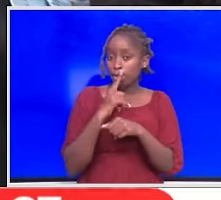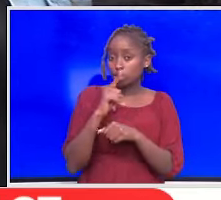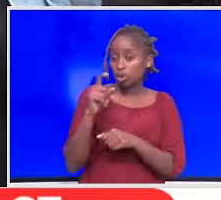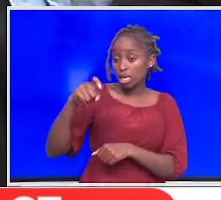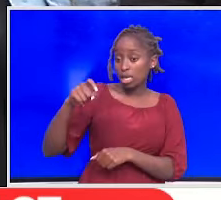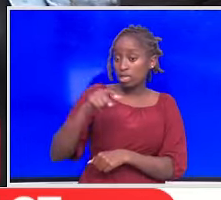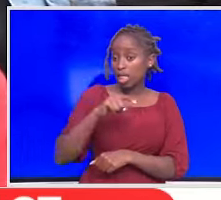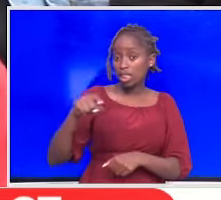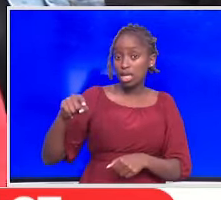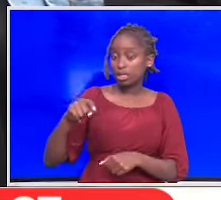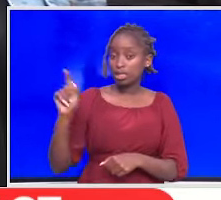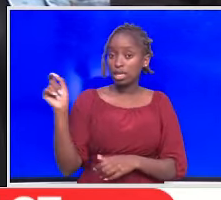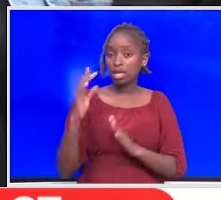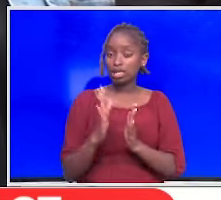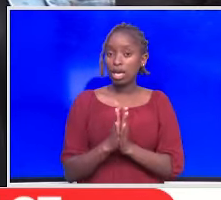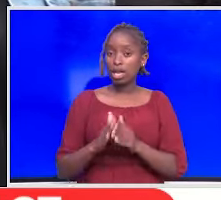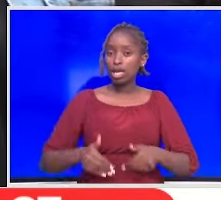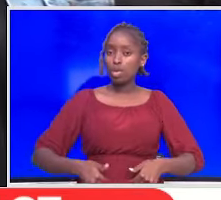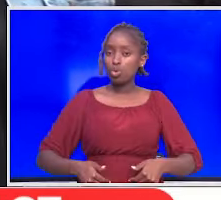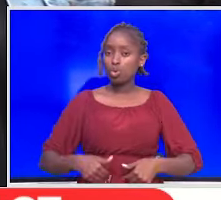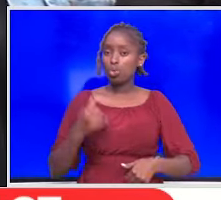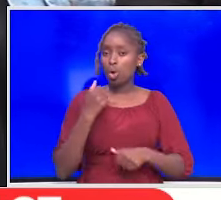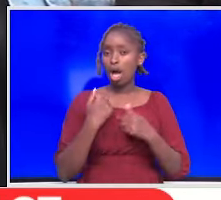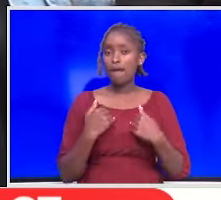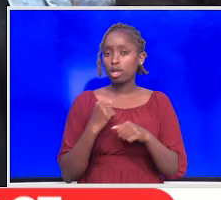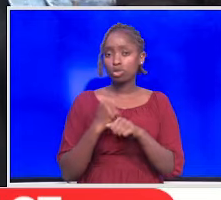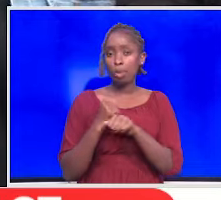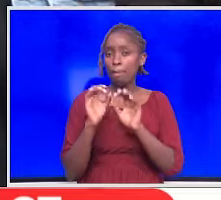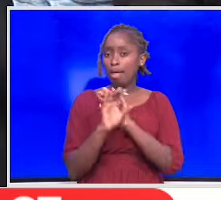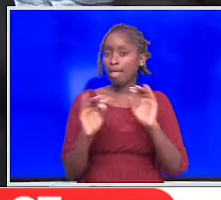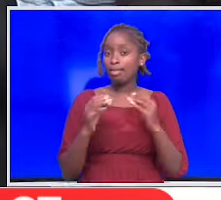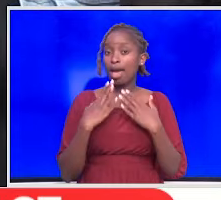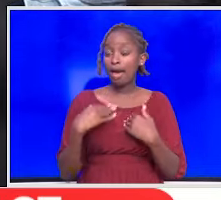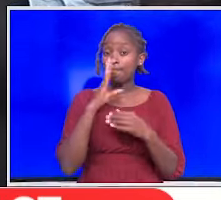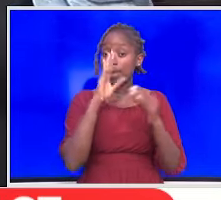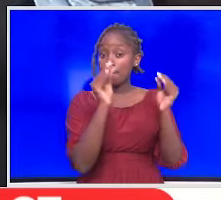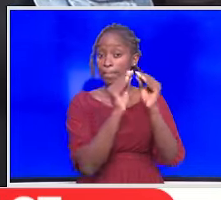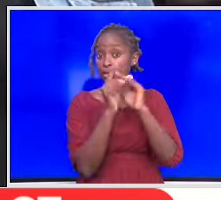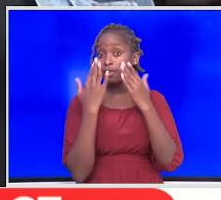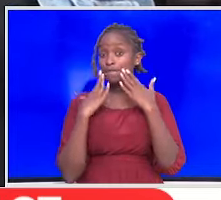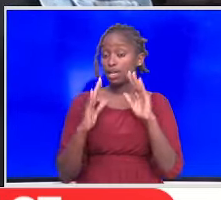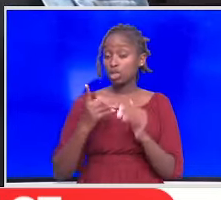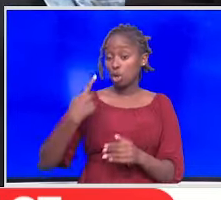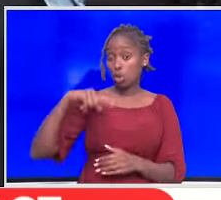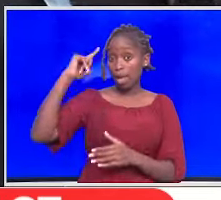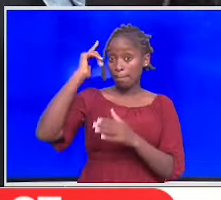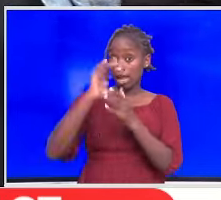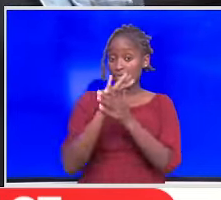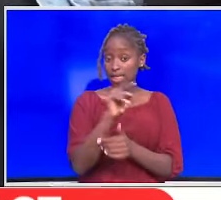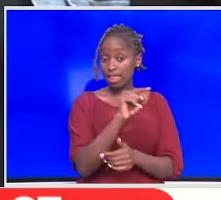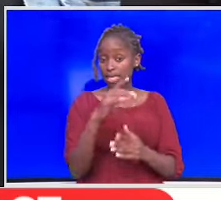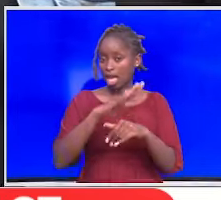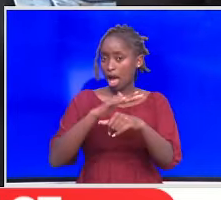jobless youths and citizens of this country are met. It is our firm belief that the appointed cabinet